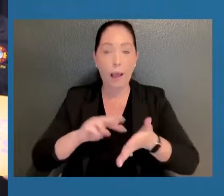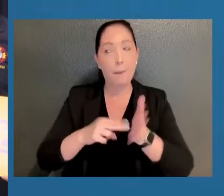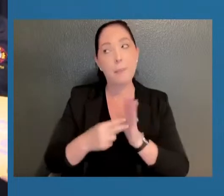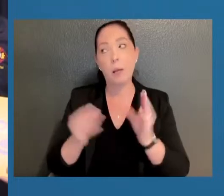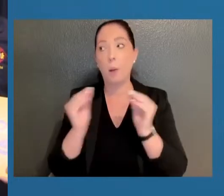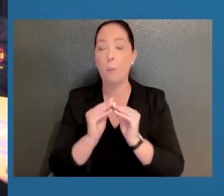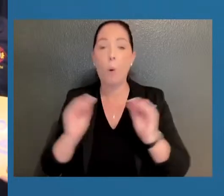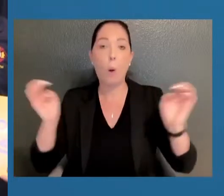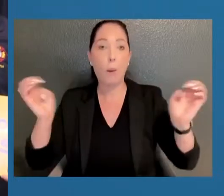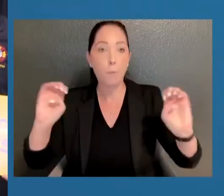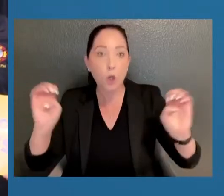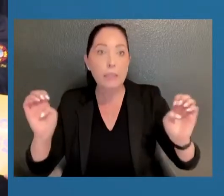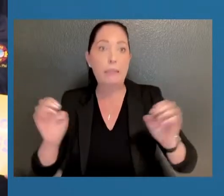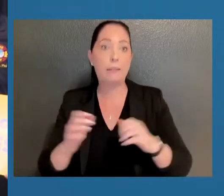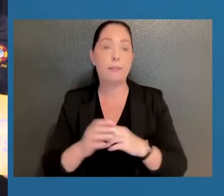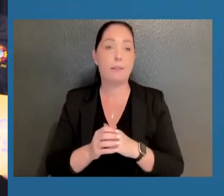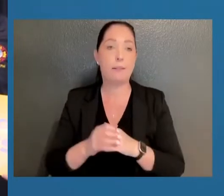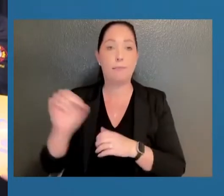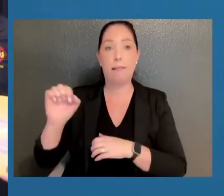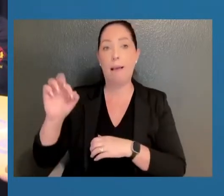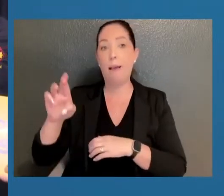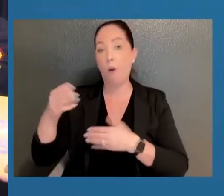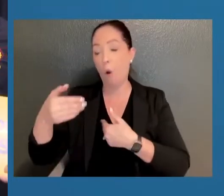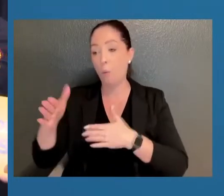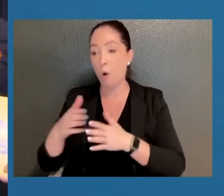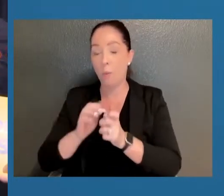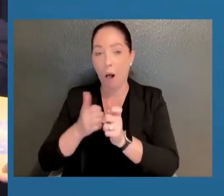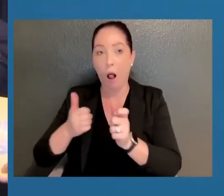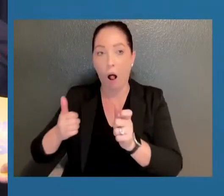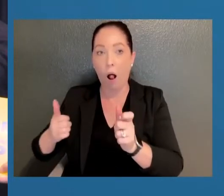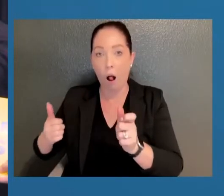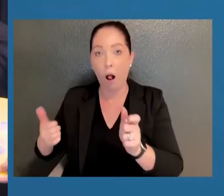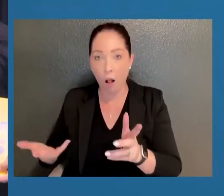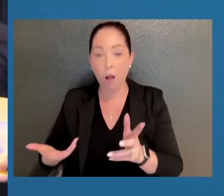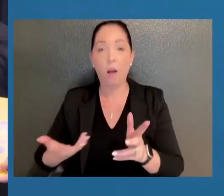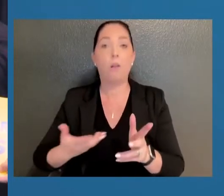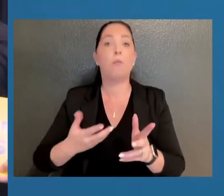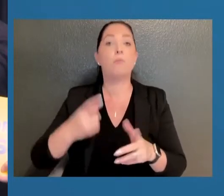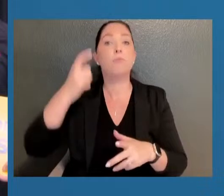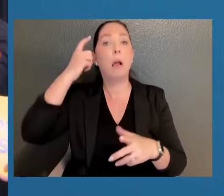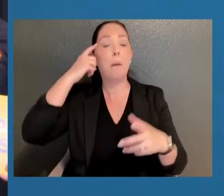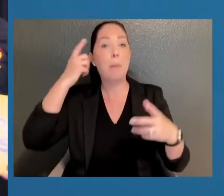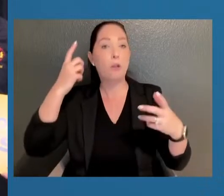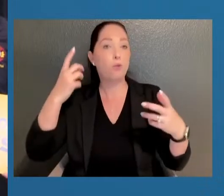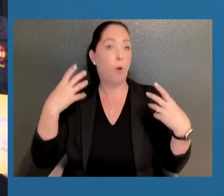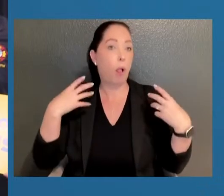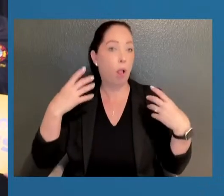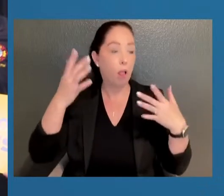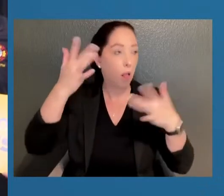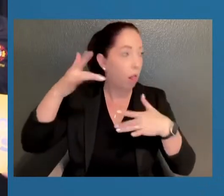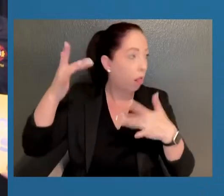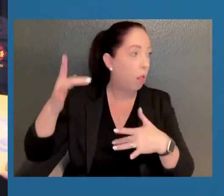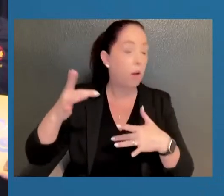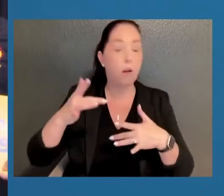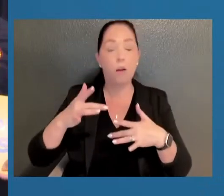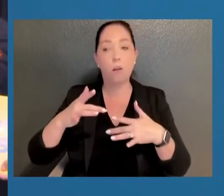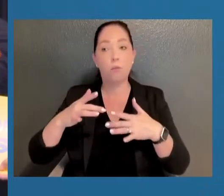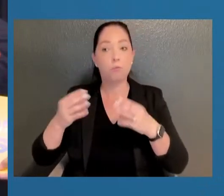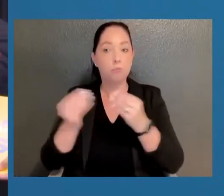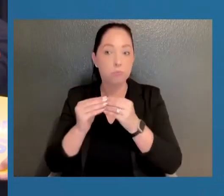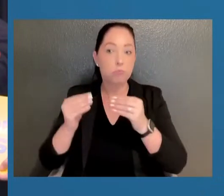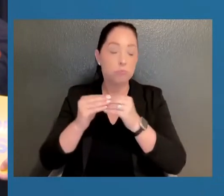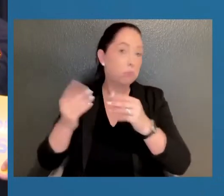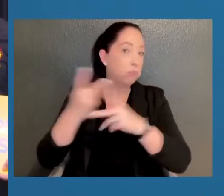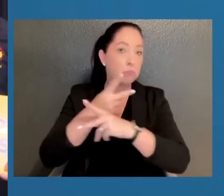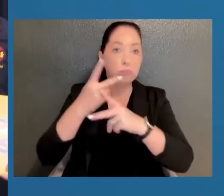room backlogs, untreated mental illness, rising infant mortality rates. The cuts will also